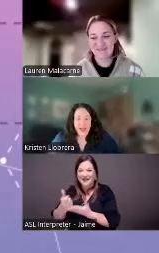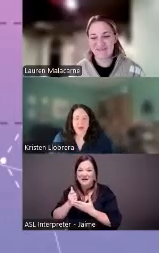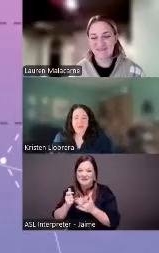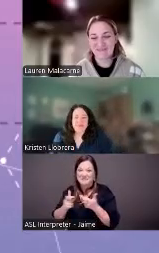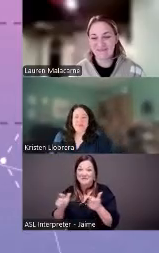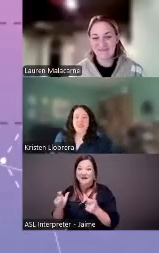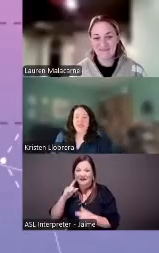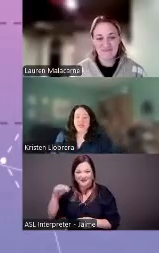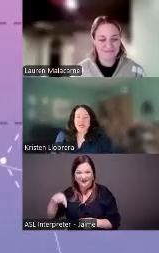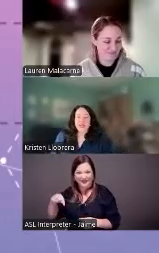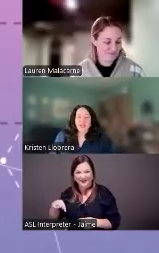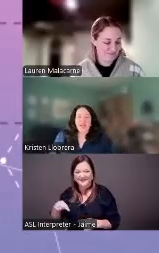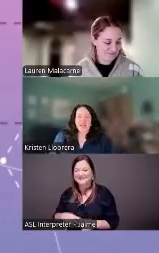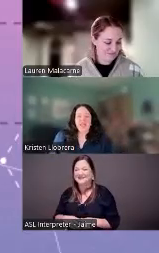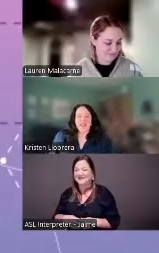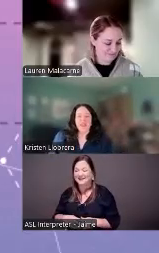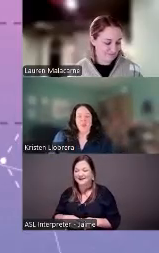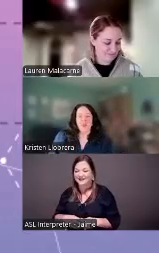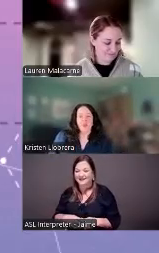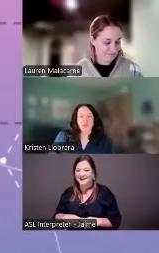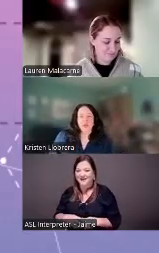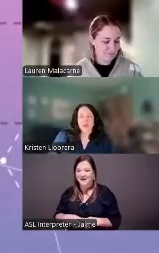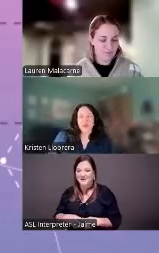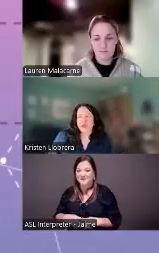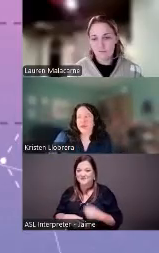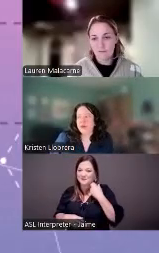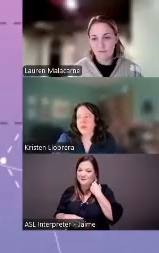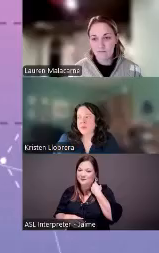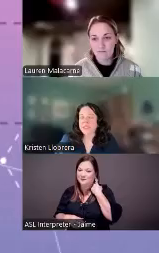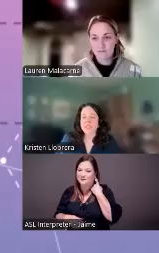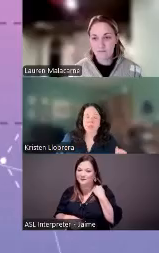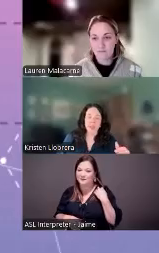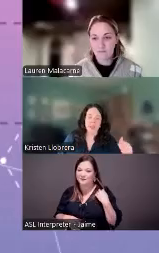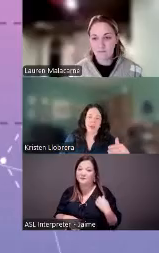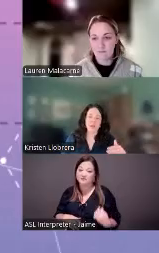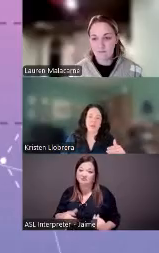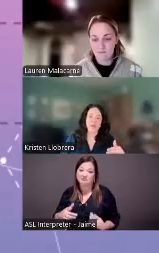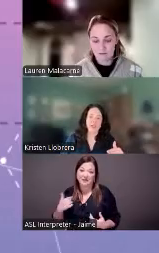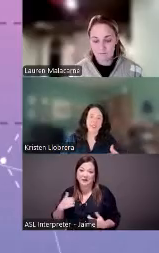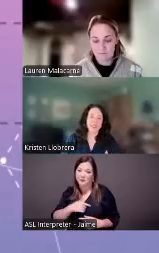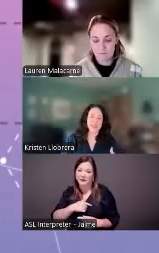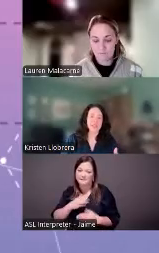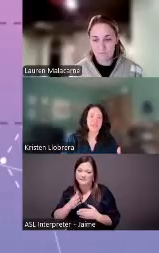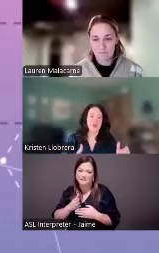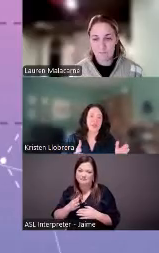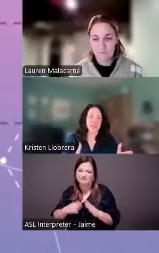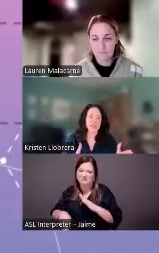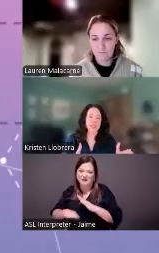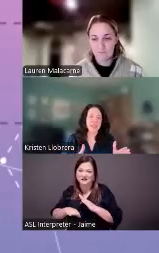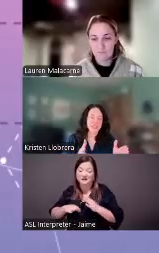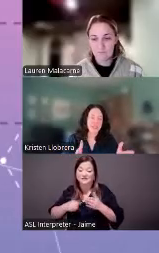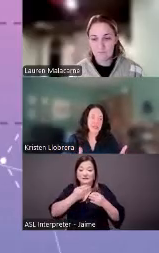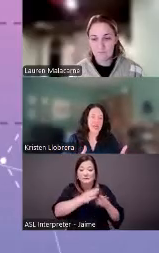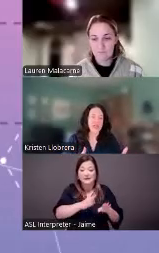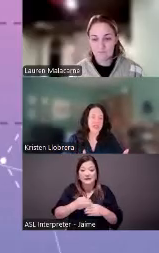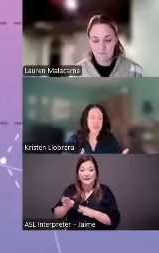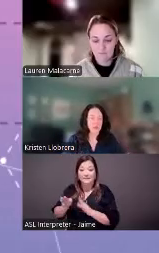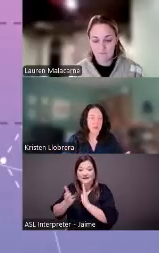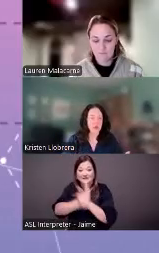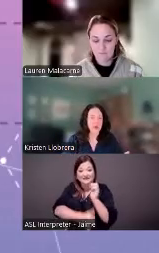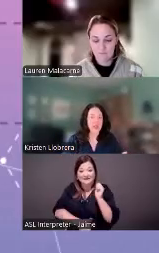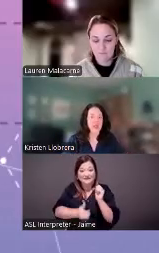And we basically split it up by skills. So each skill